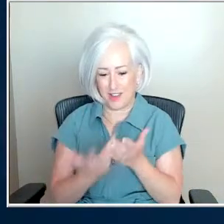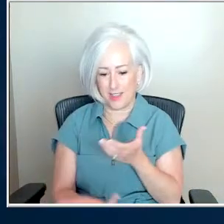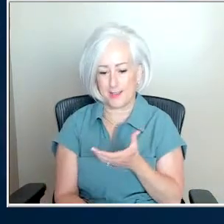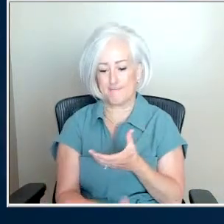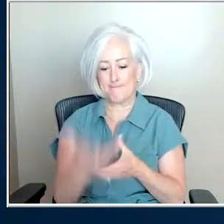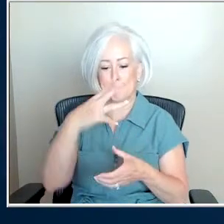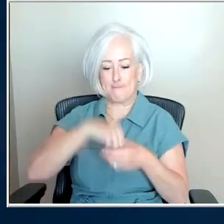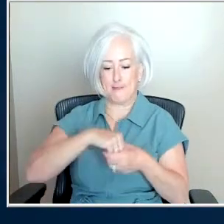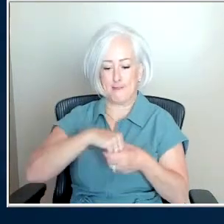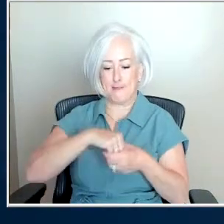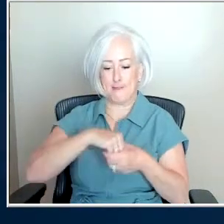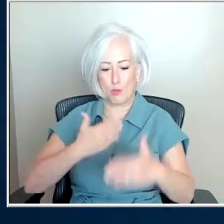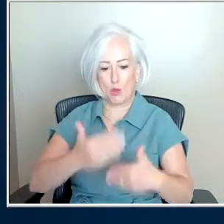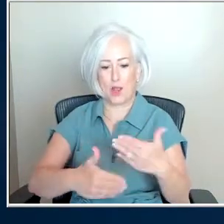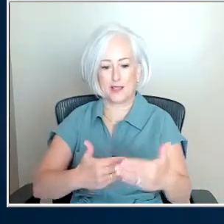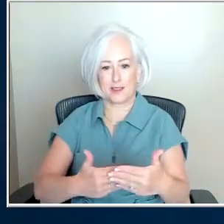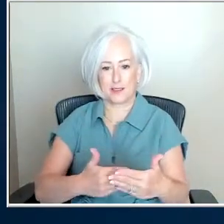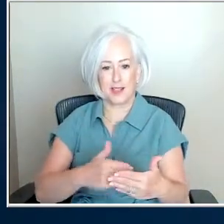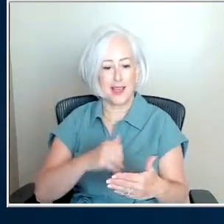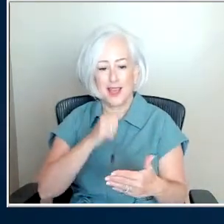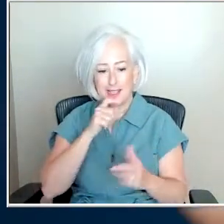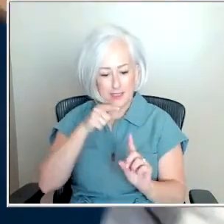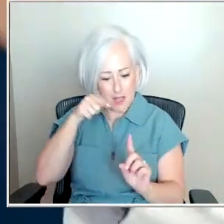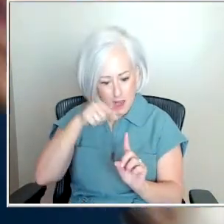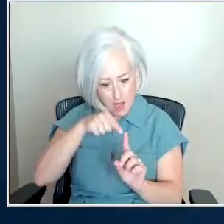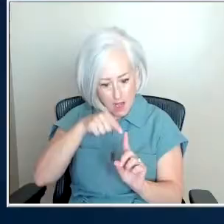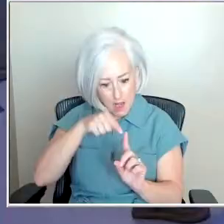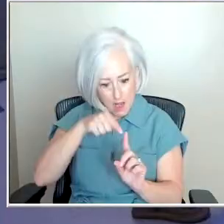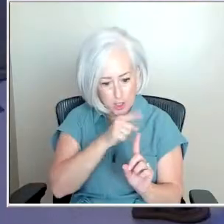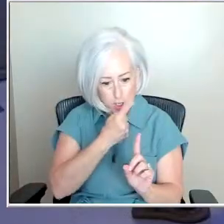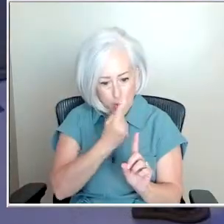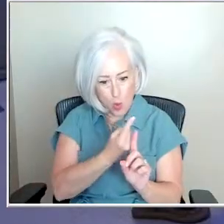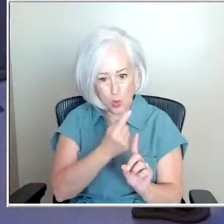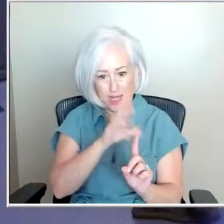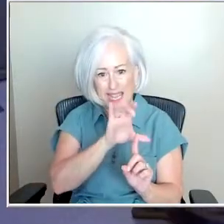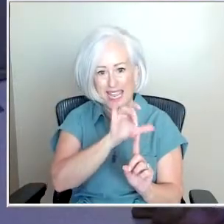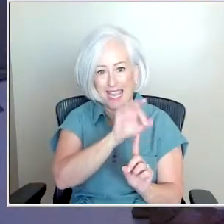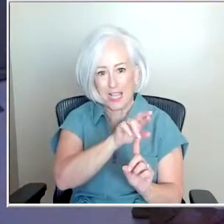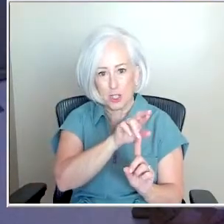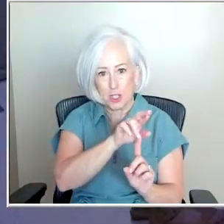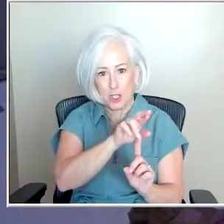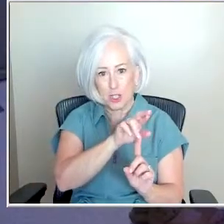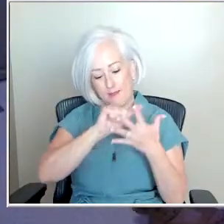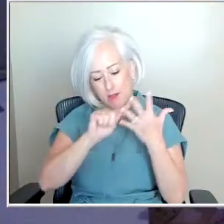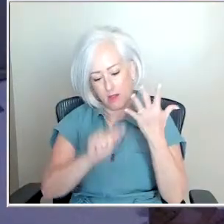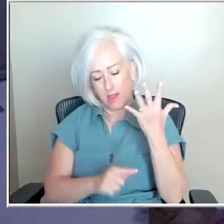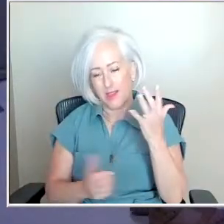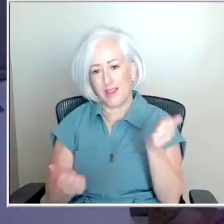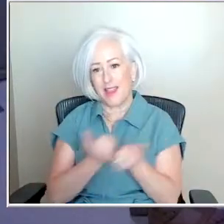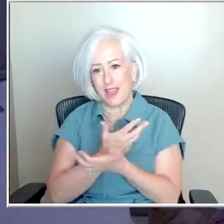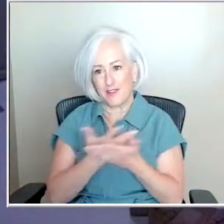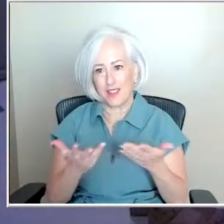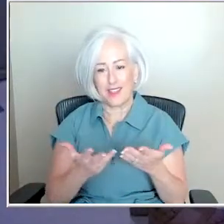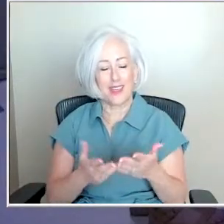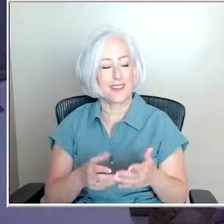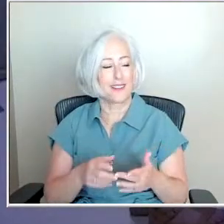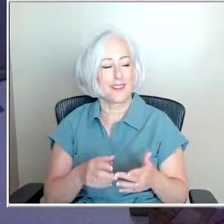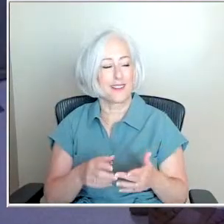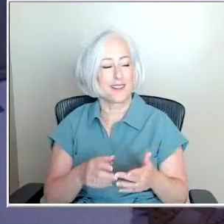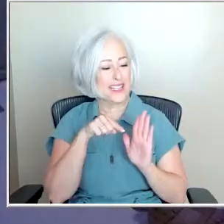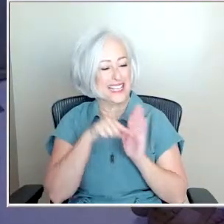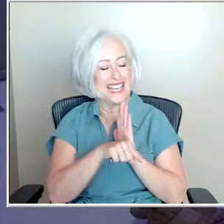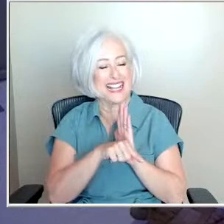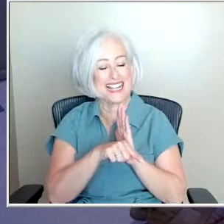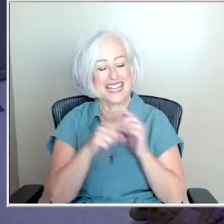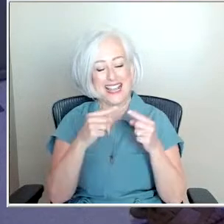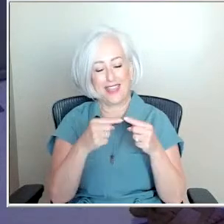just getting the scan to be negative. It's all of this. Right. It's not just killing the enemy, as you called the cancer. It's seeing